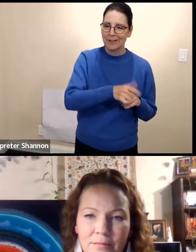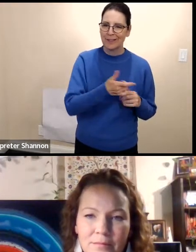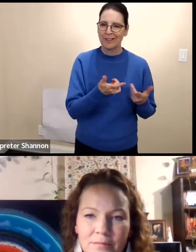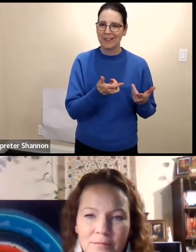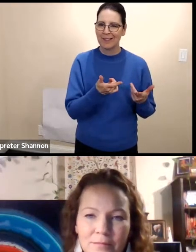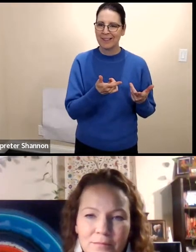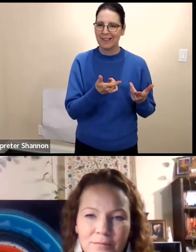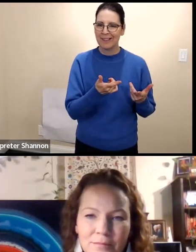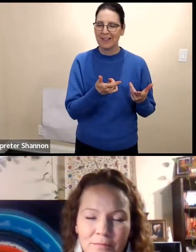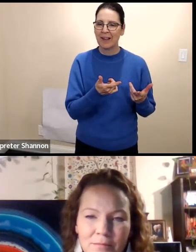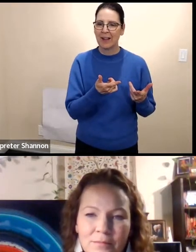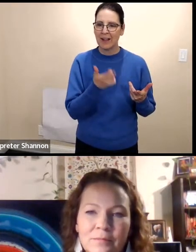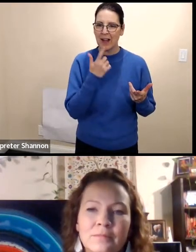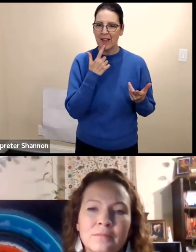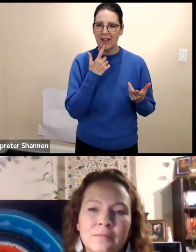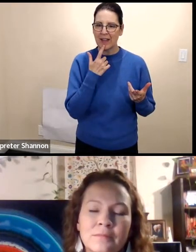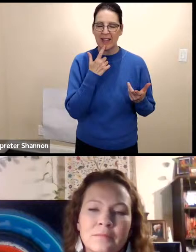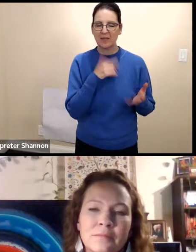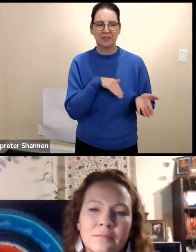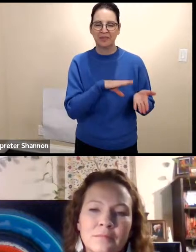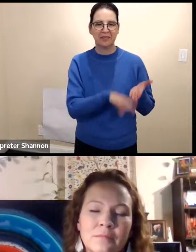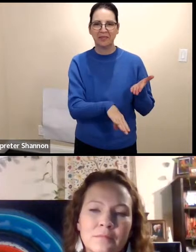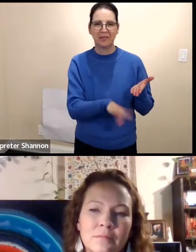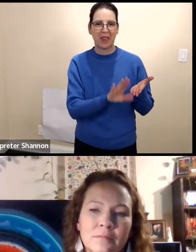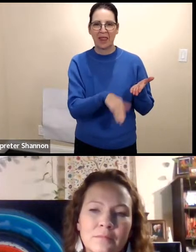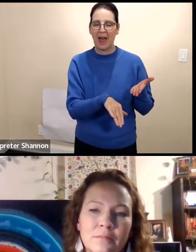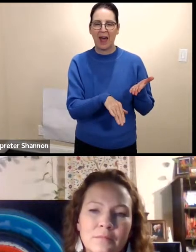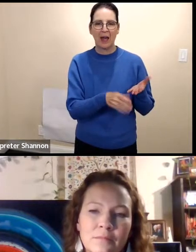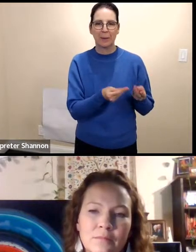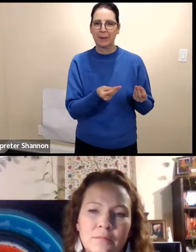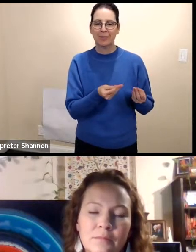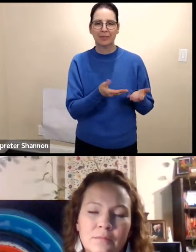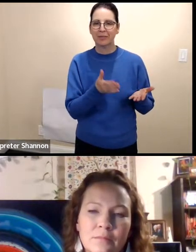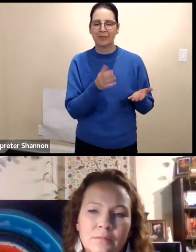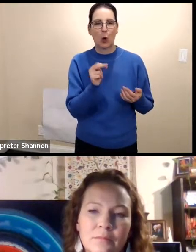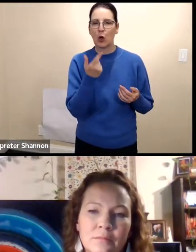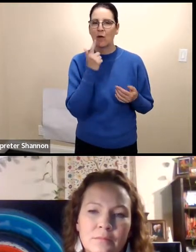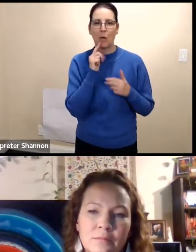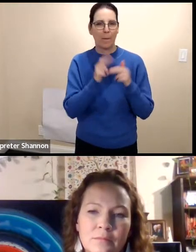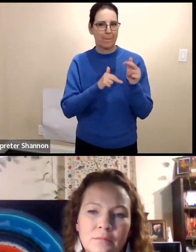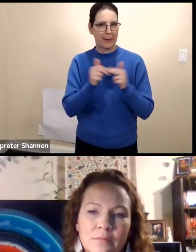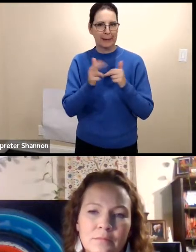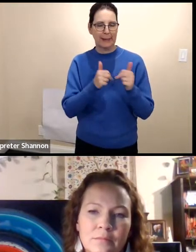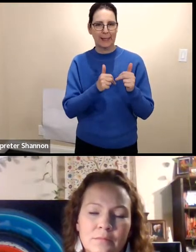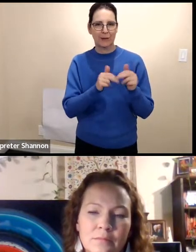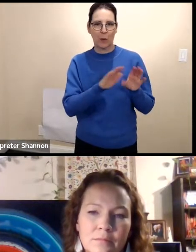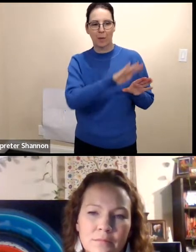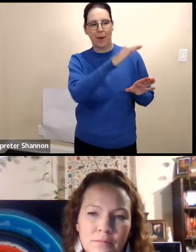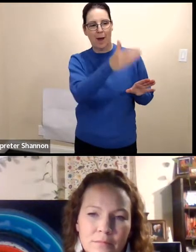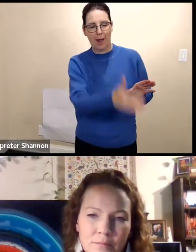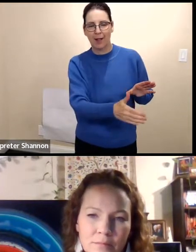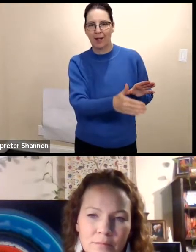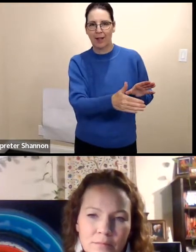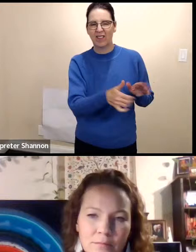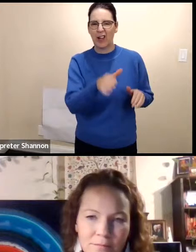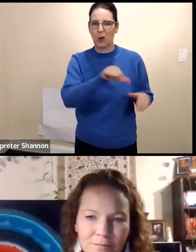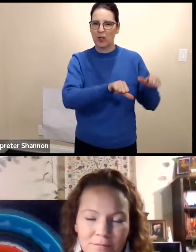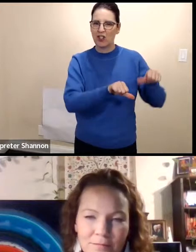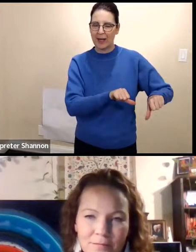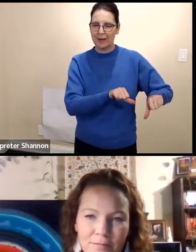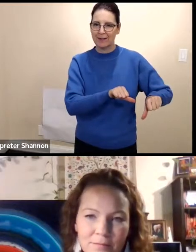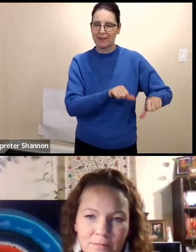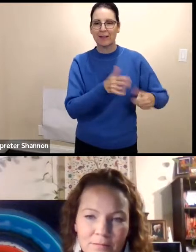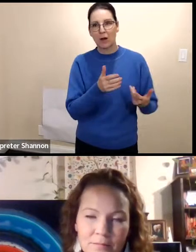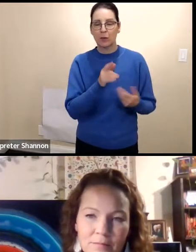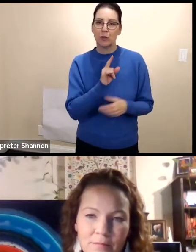rejected material not not could that could wasn't used or wasn't good enough for building which um is true it